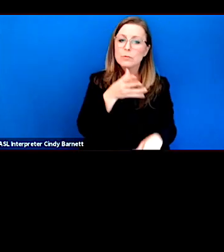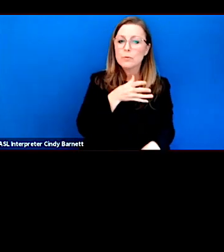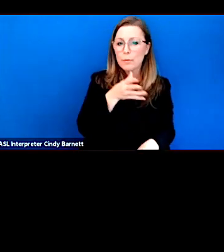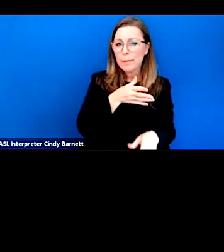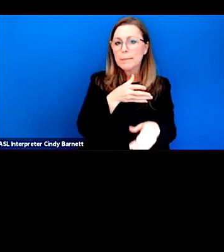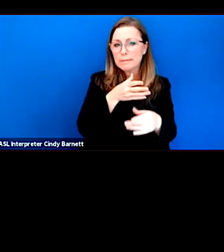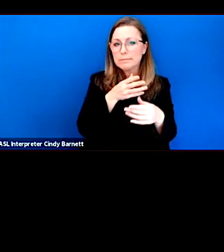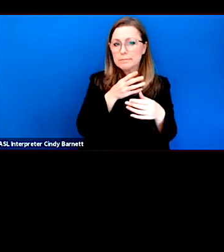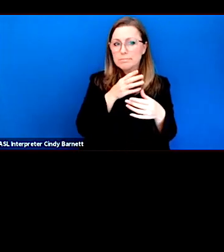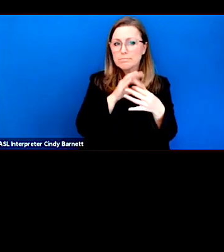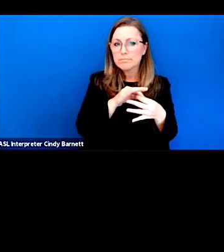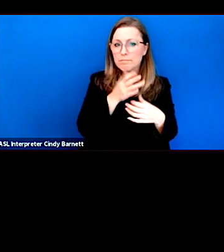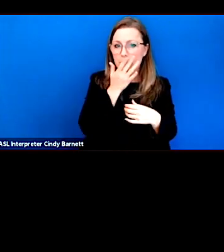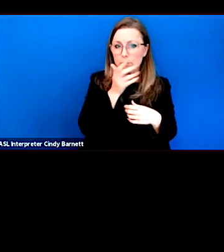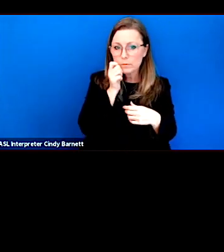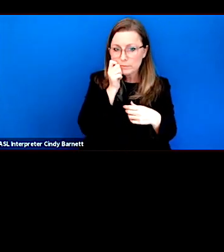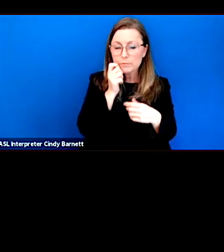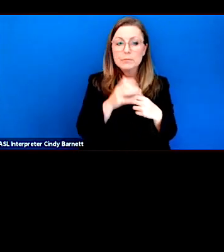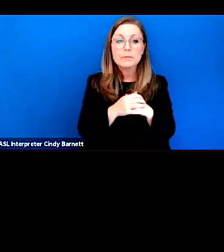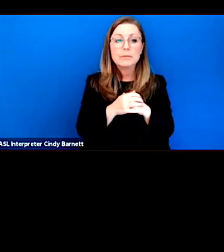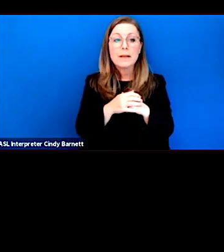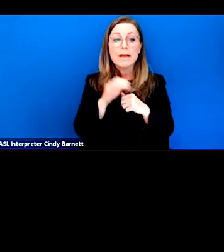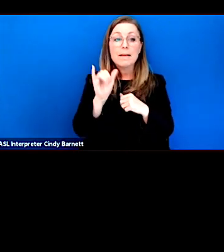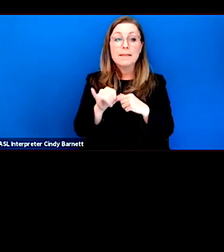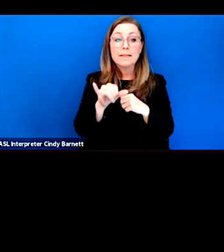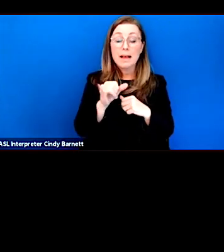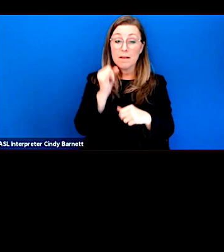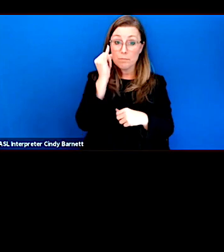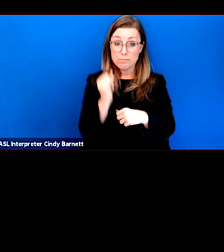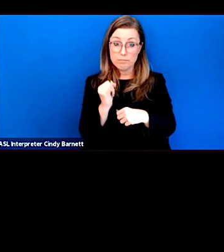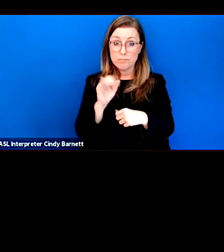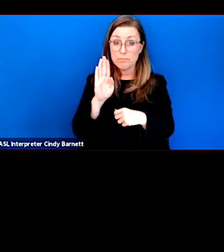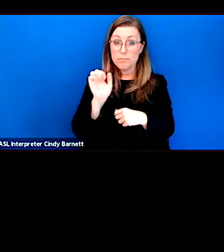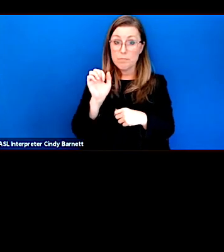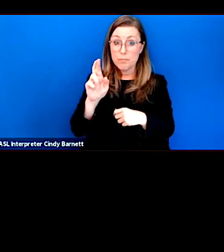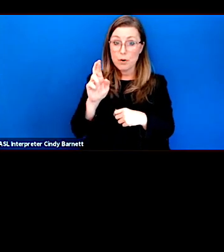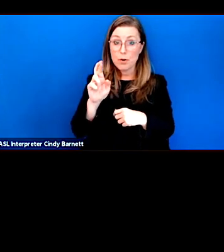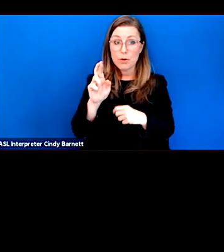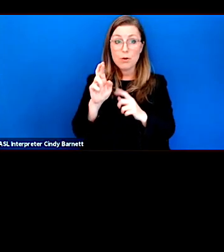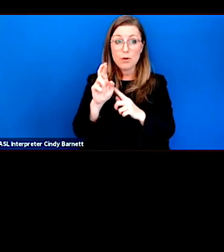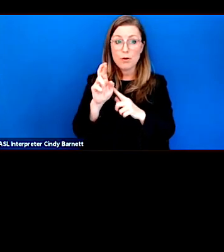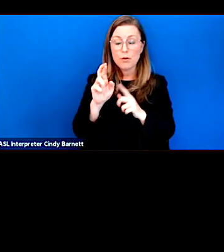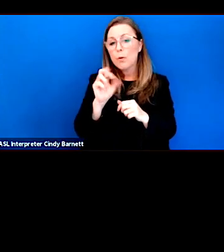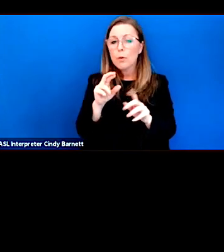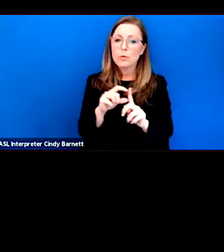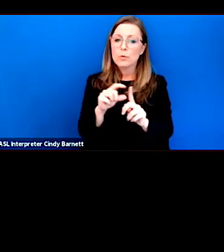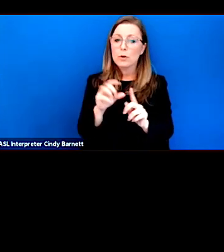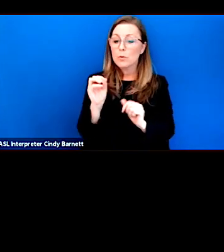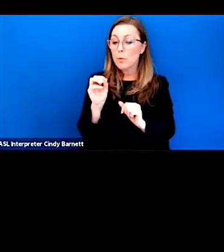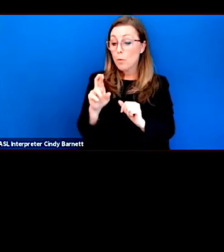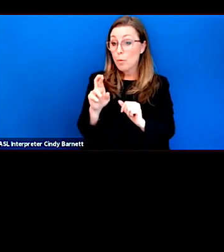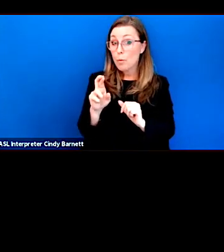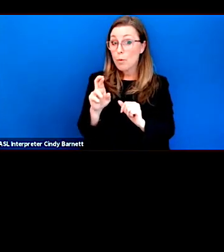bar and the Boolean operator or both indicate that we want at least one of the